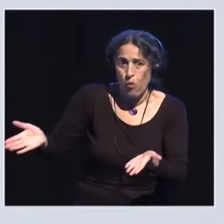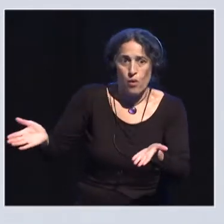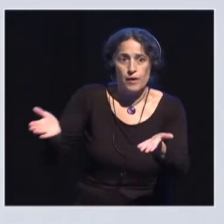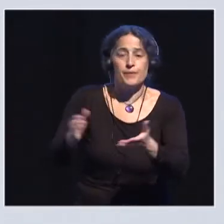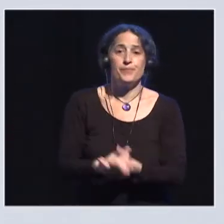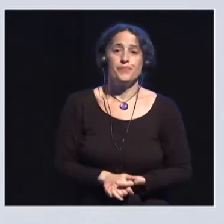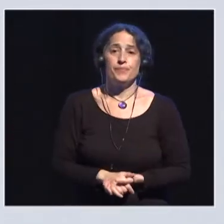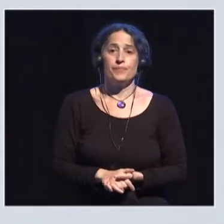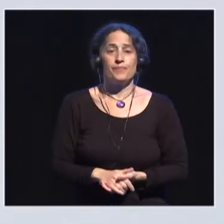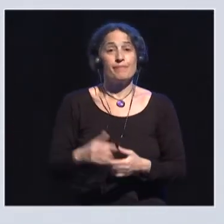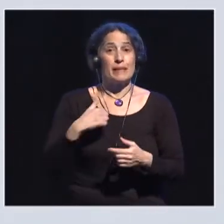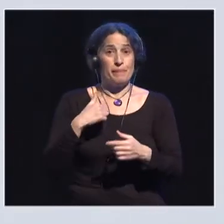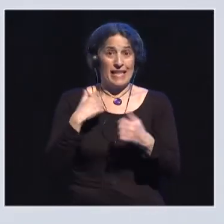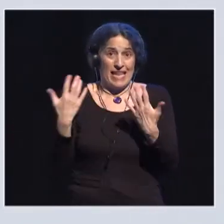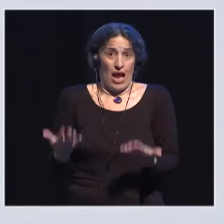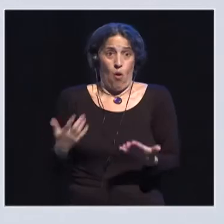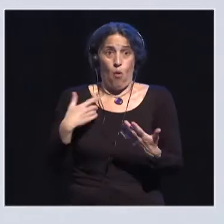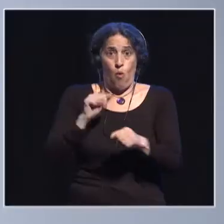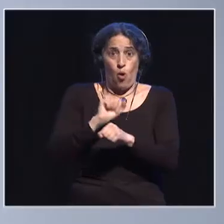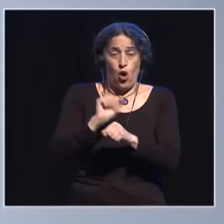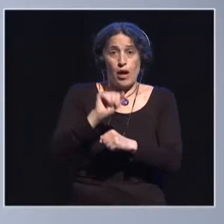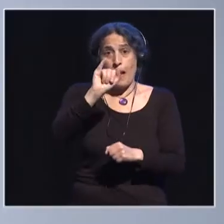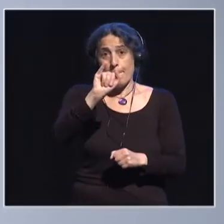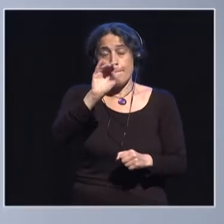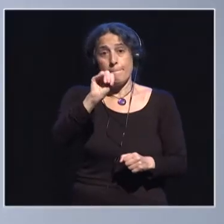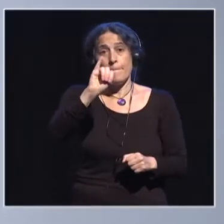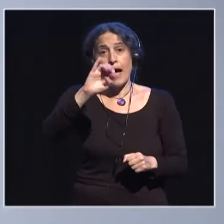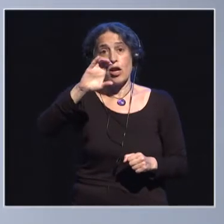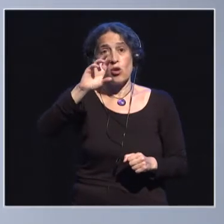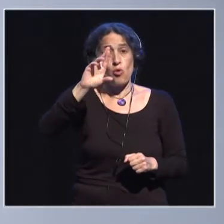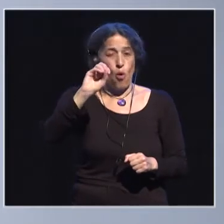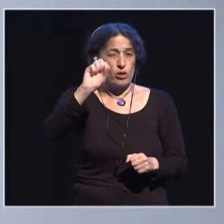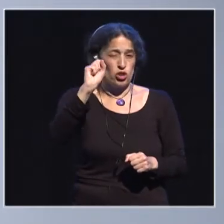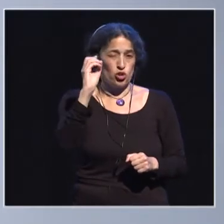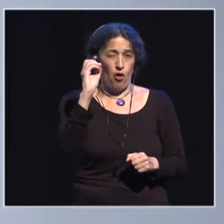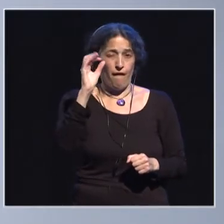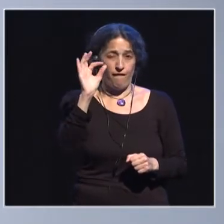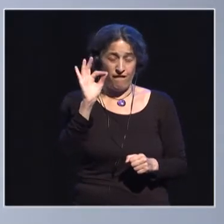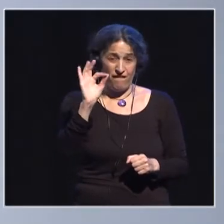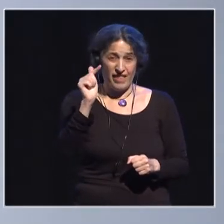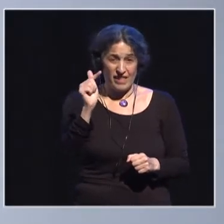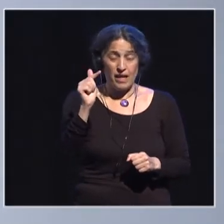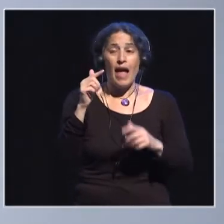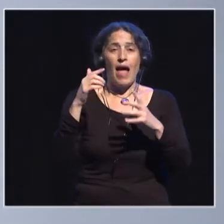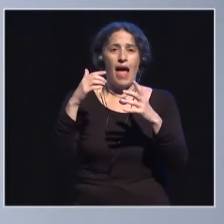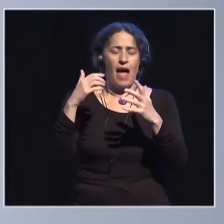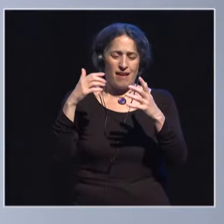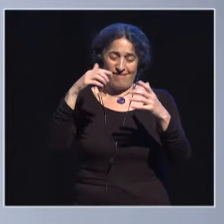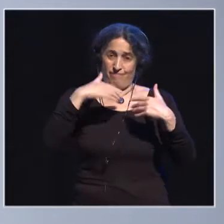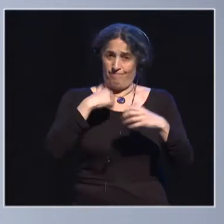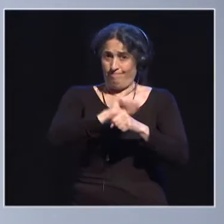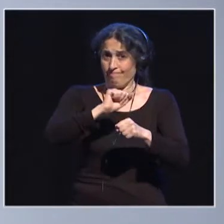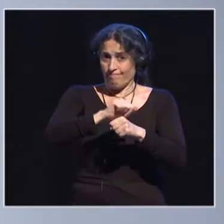I also work with Microsoft presently, is the Microsoft Imagine Academy, which is taking digital technologies to schools, getting kids